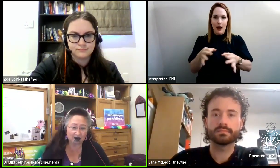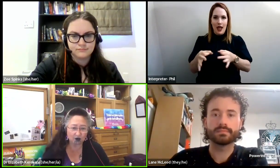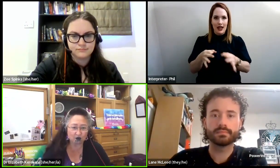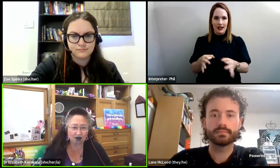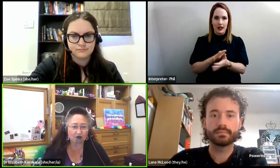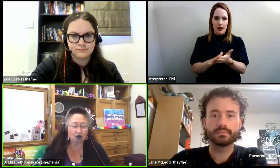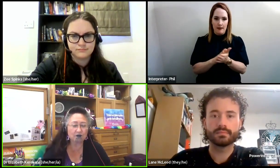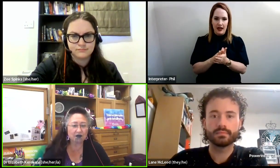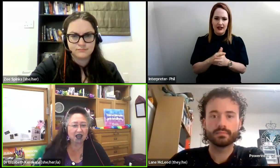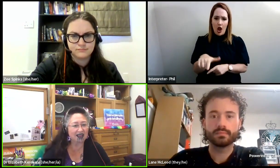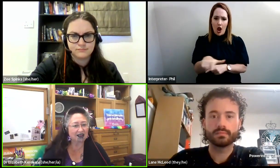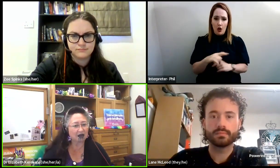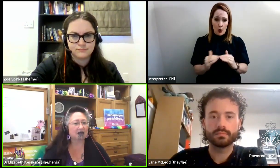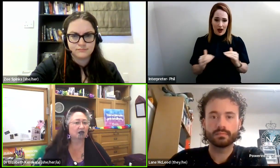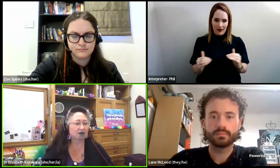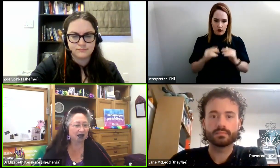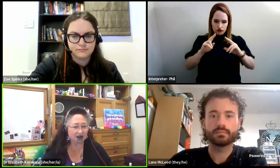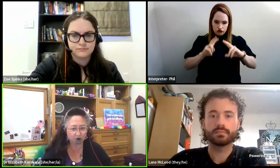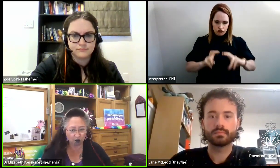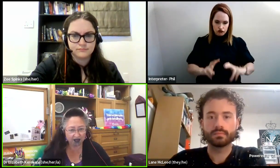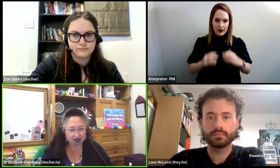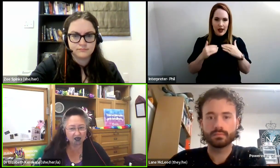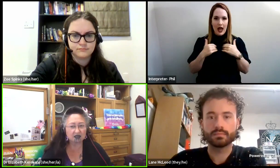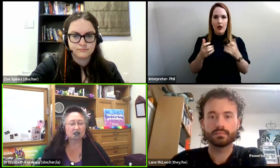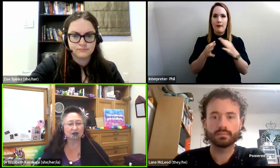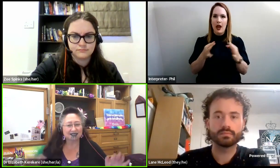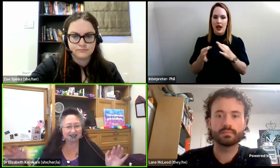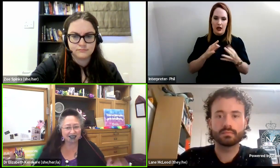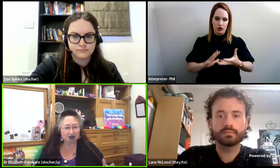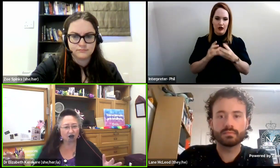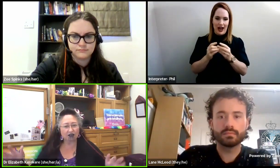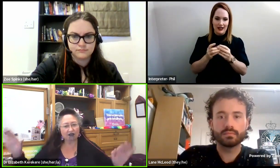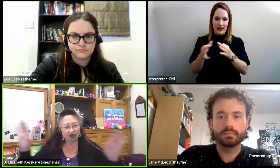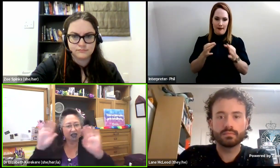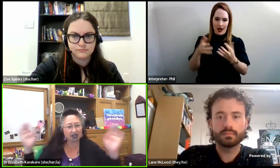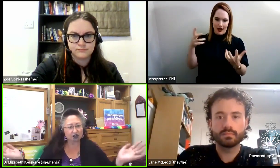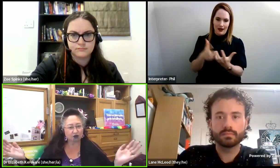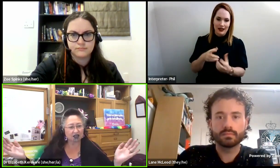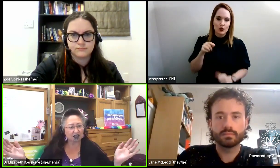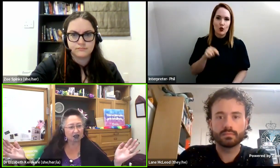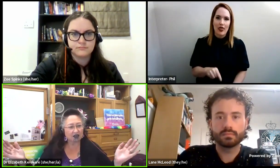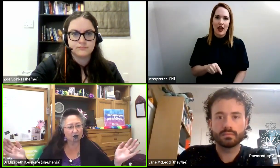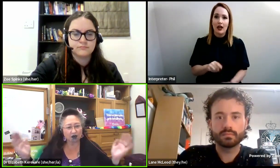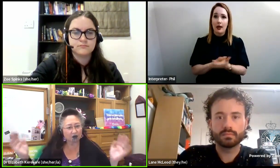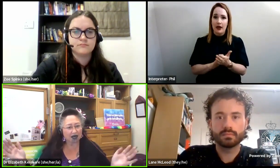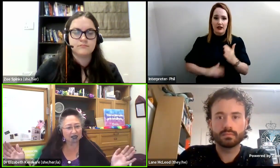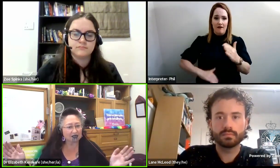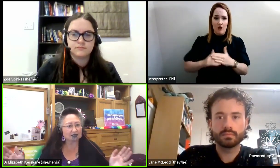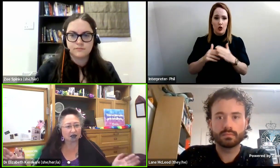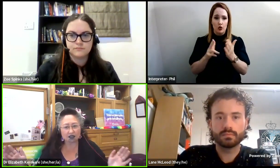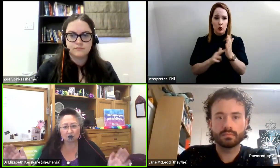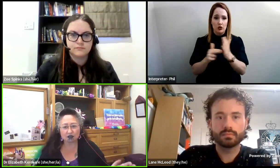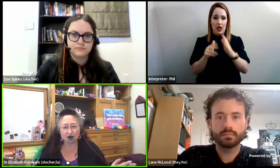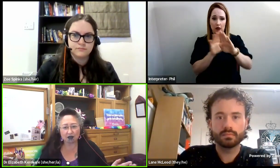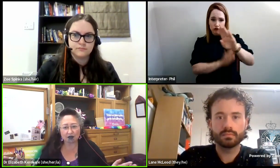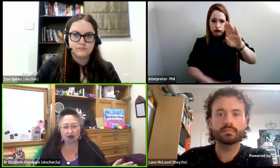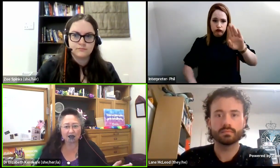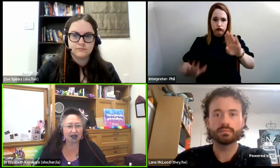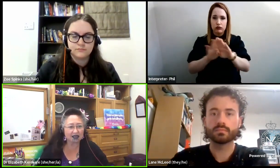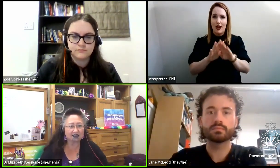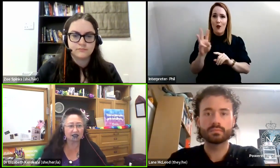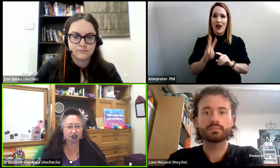needs at local level and coming up with a plan for that. So instead of having a national thing where Wellington decides what's going